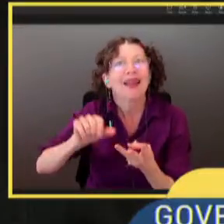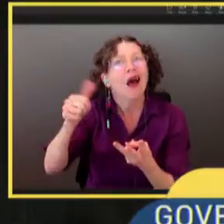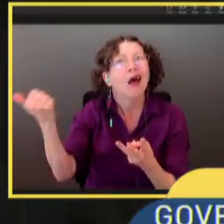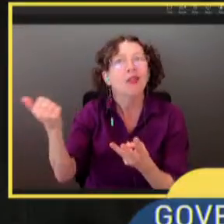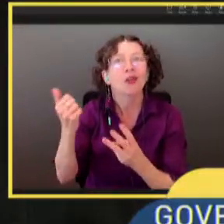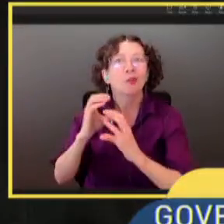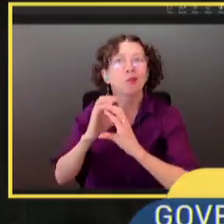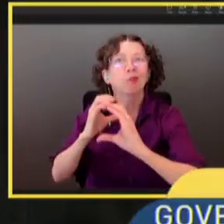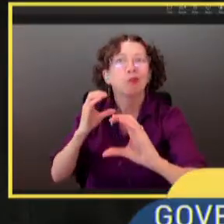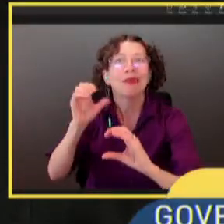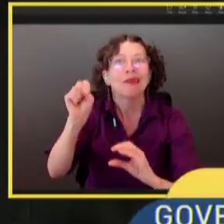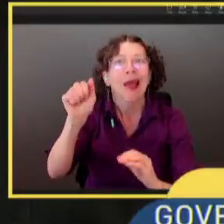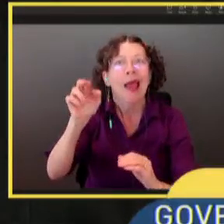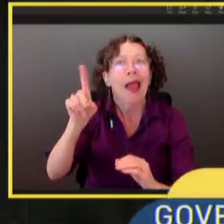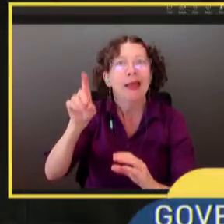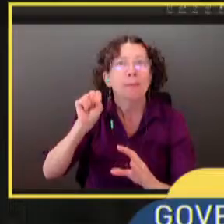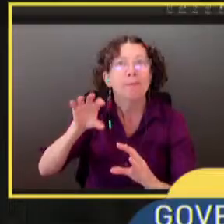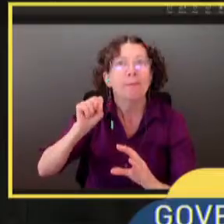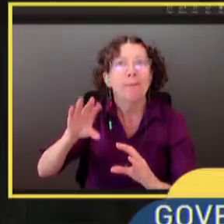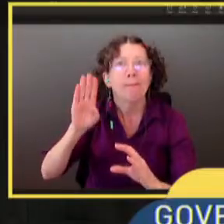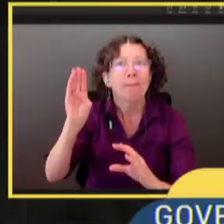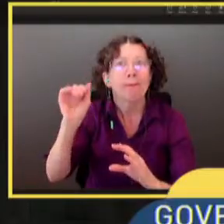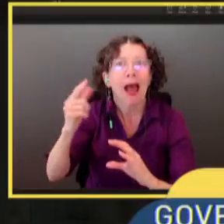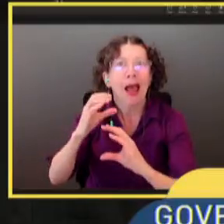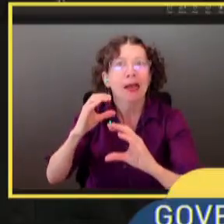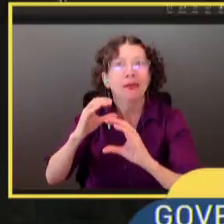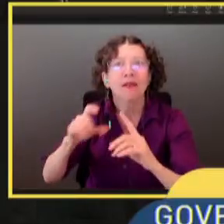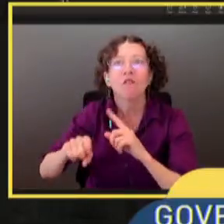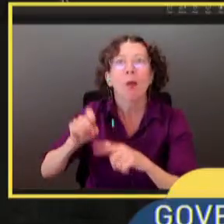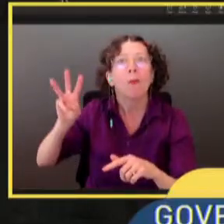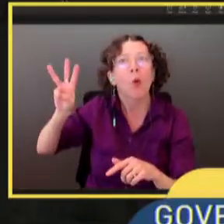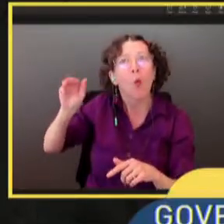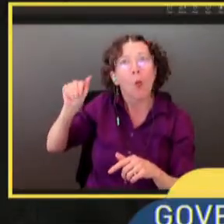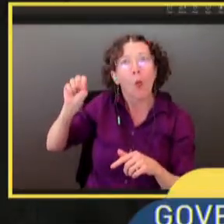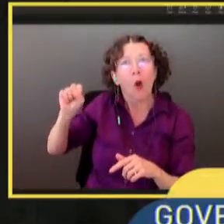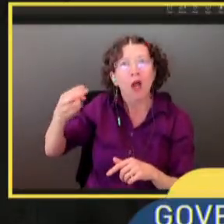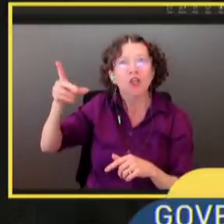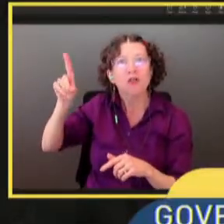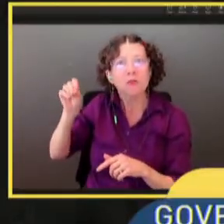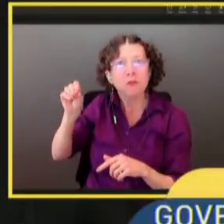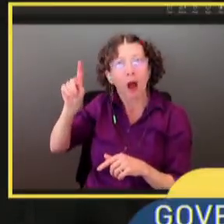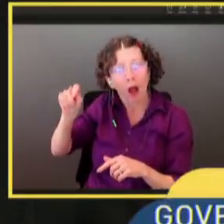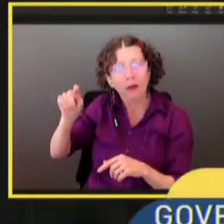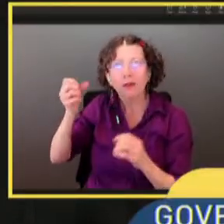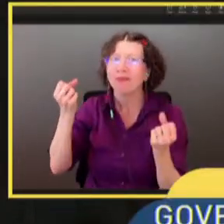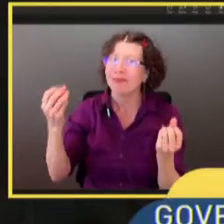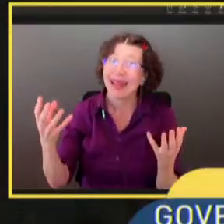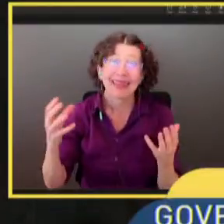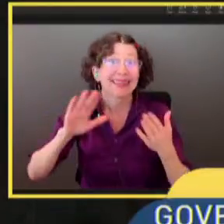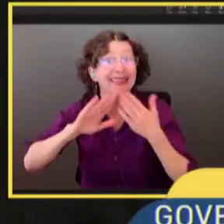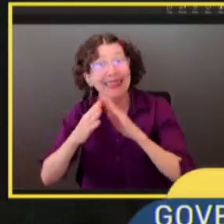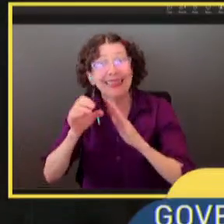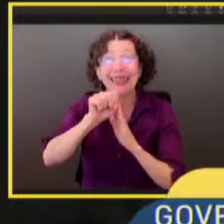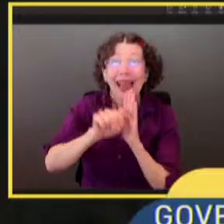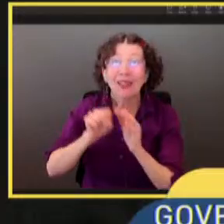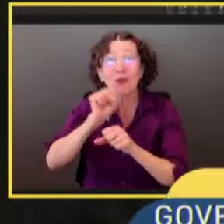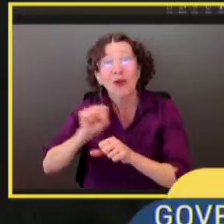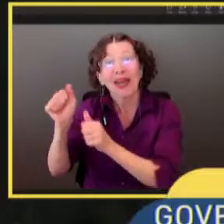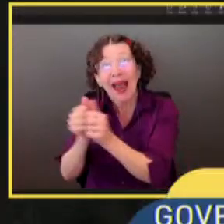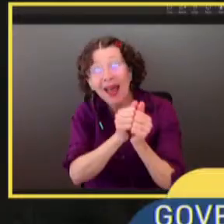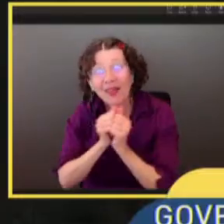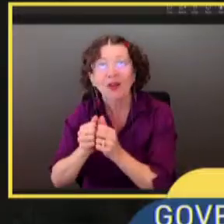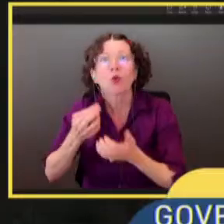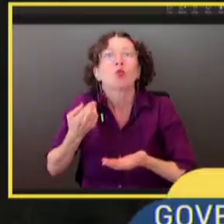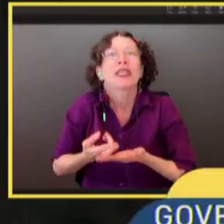also providing equipment to the situation. We've already deployed 2 loaders, 8 dump trucks, and 600 super sacks, essentially